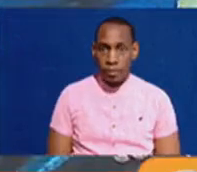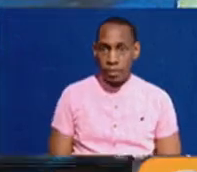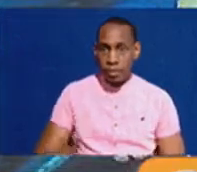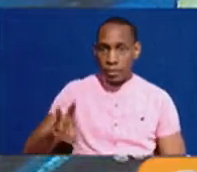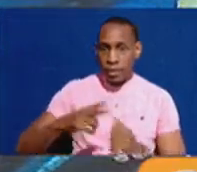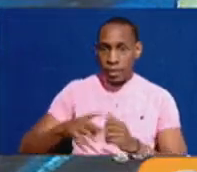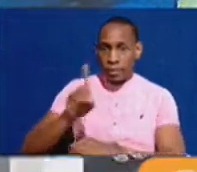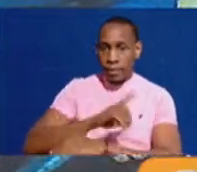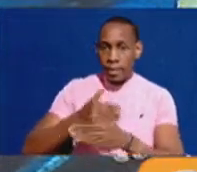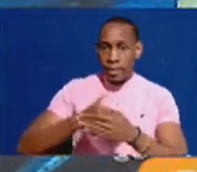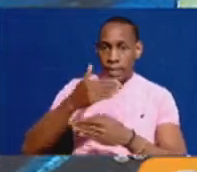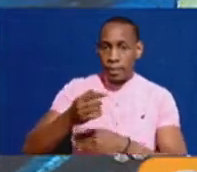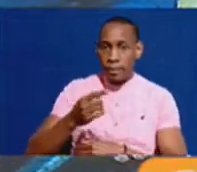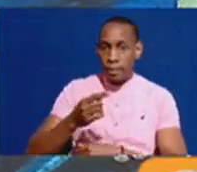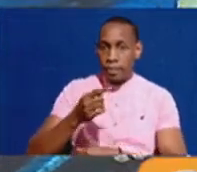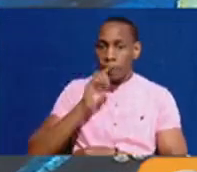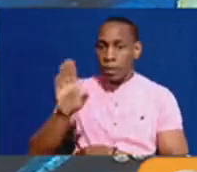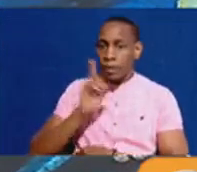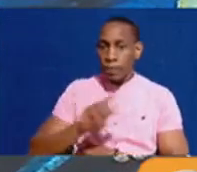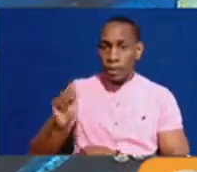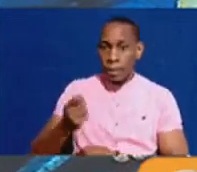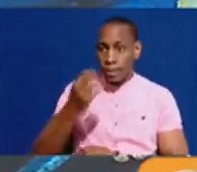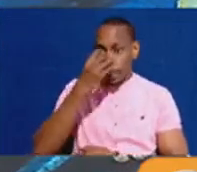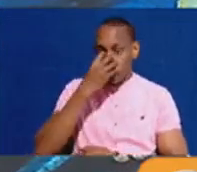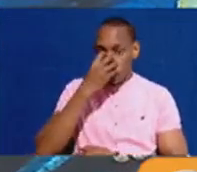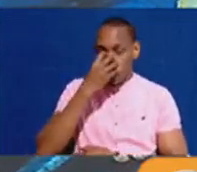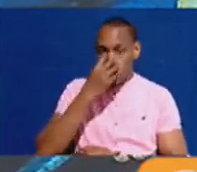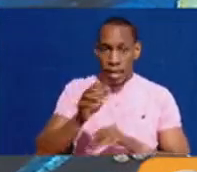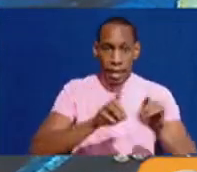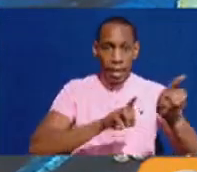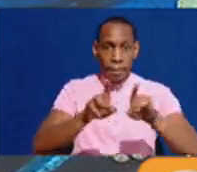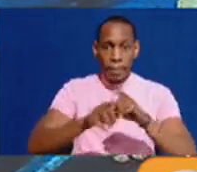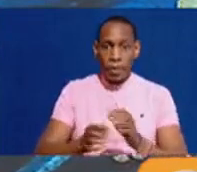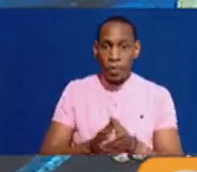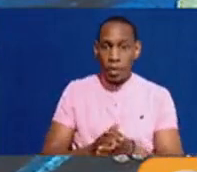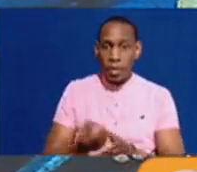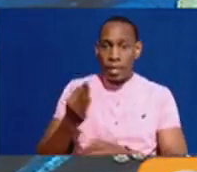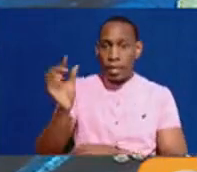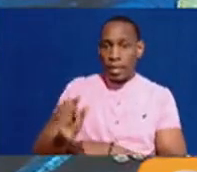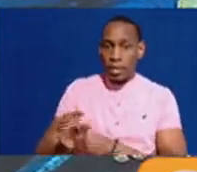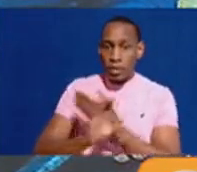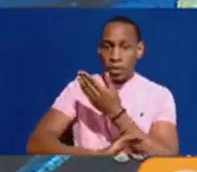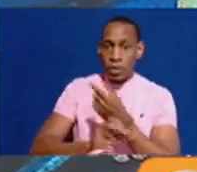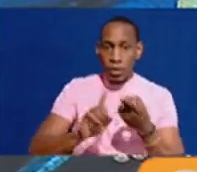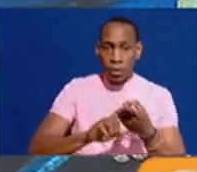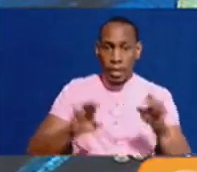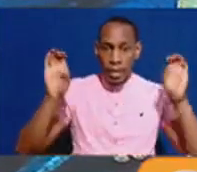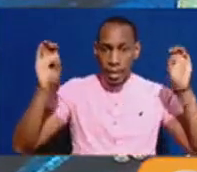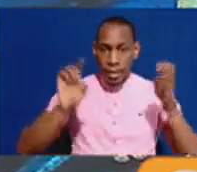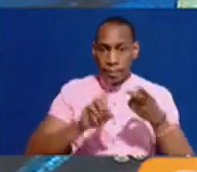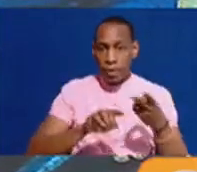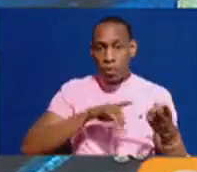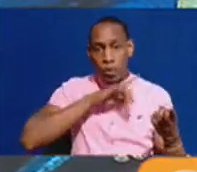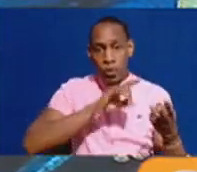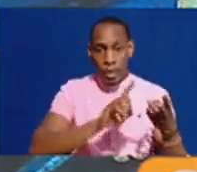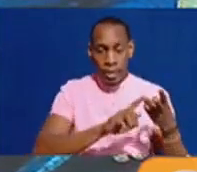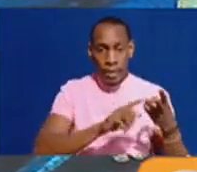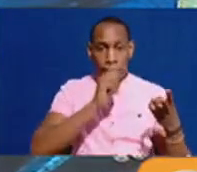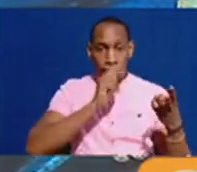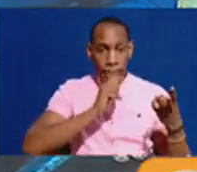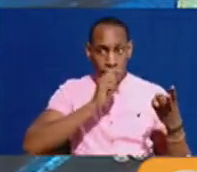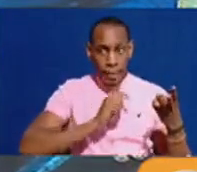27 days after his inauguration, President William Ruto has visited three regional countries. That's Ethiopia, Uganda,